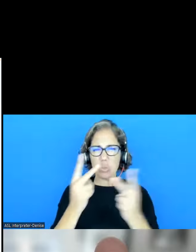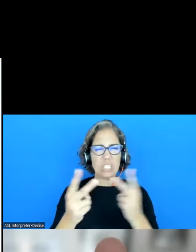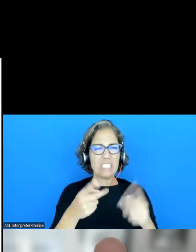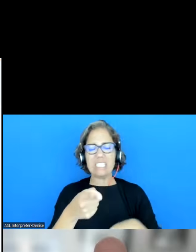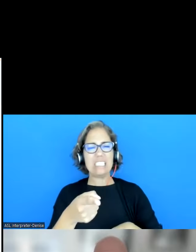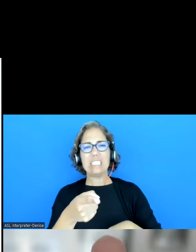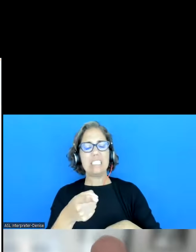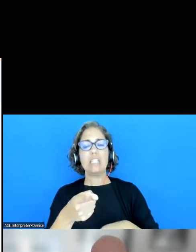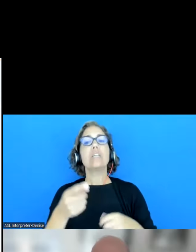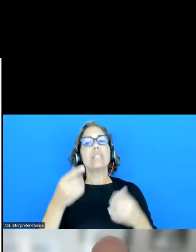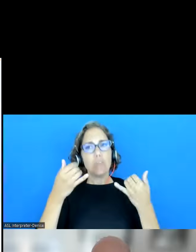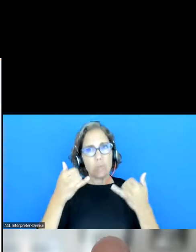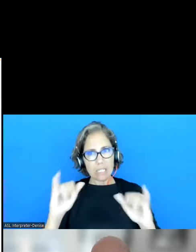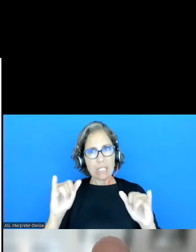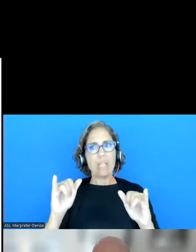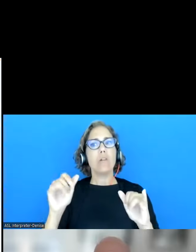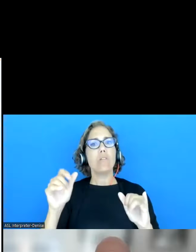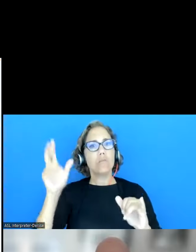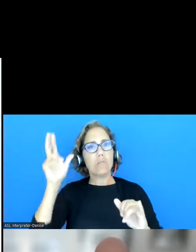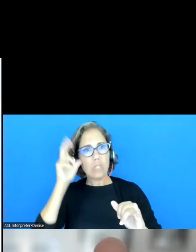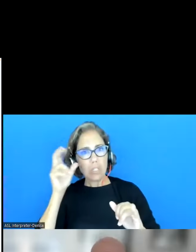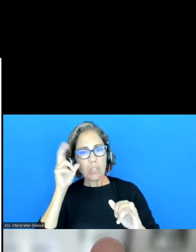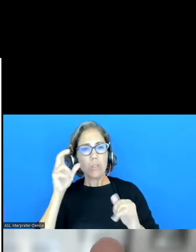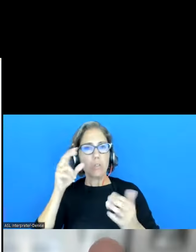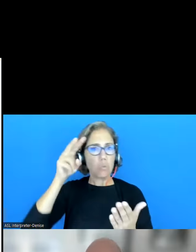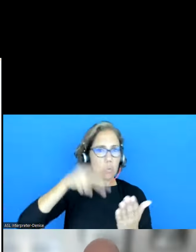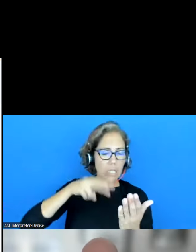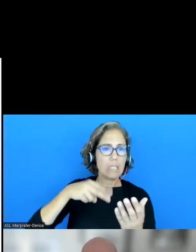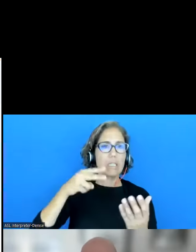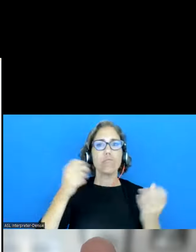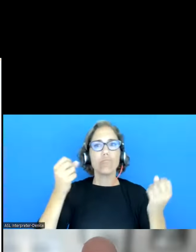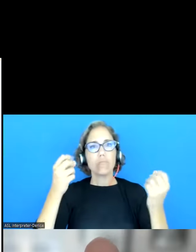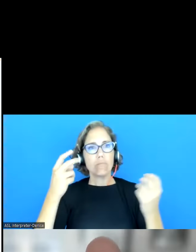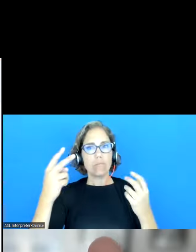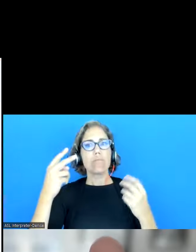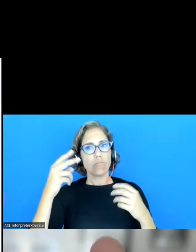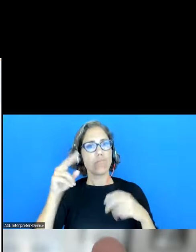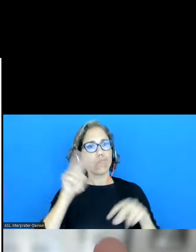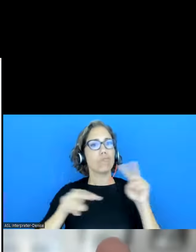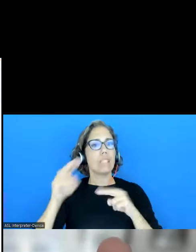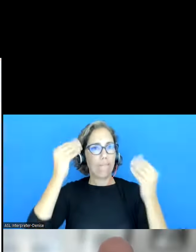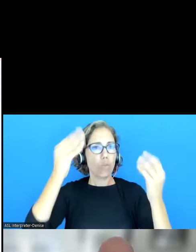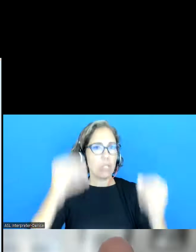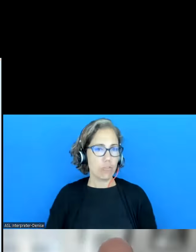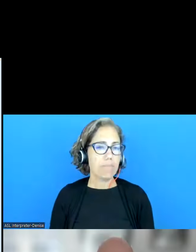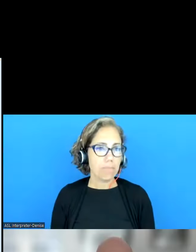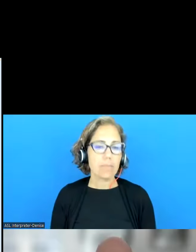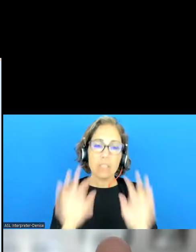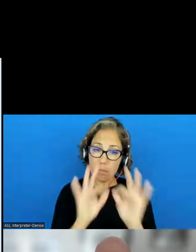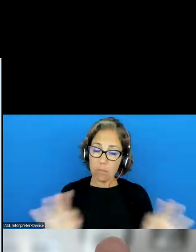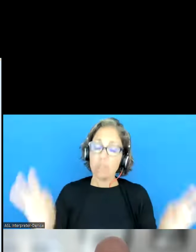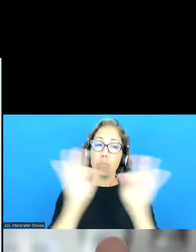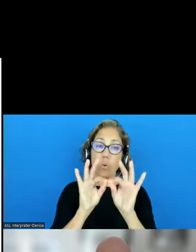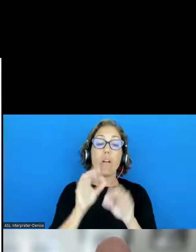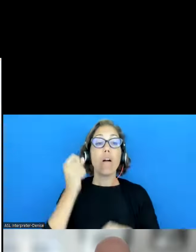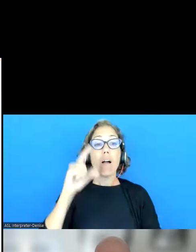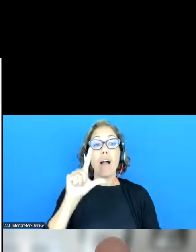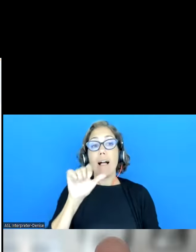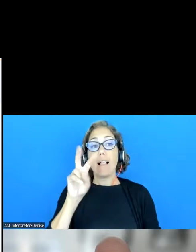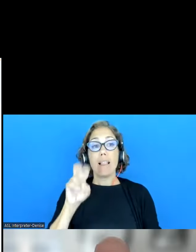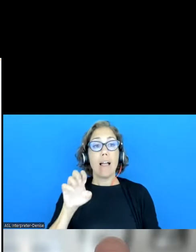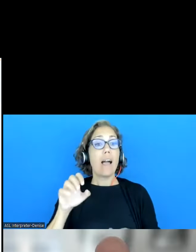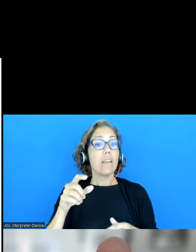participant, you're still getting all the information. So those are important things to think about when you're doing videos. And when you're doing live videos, such as